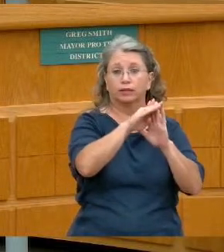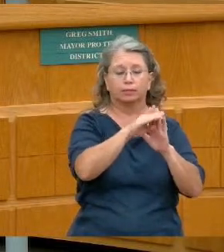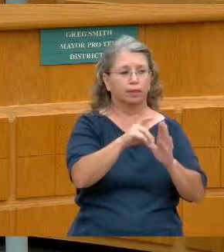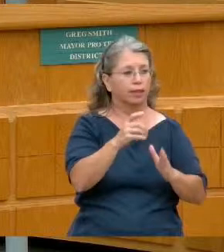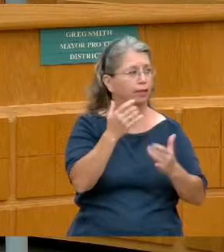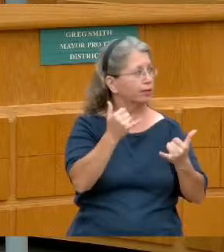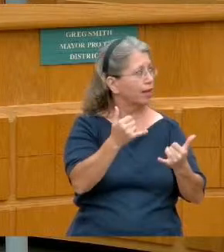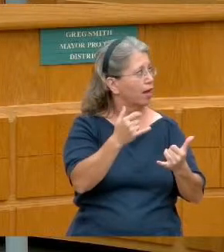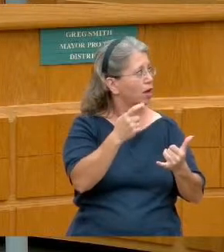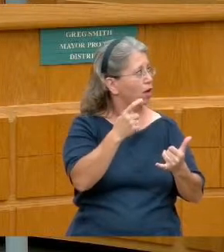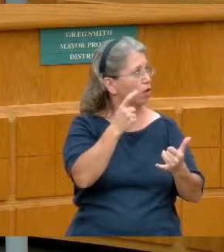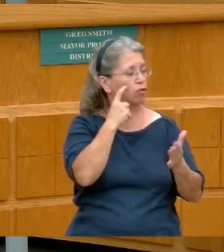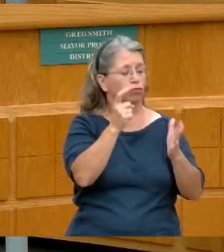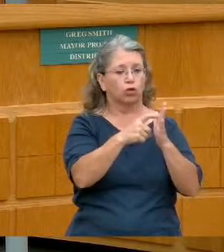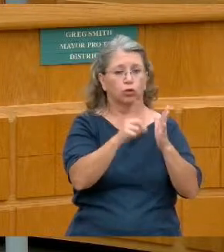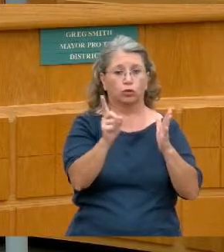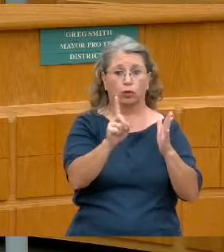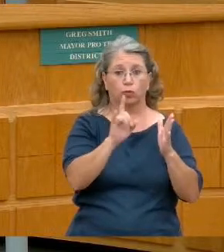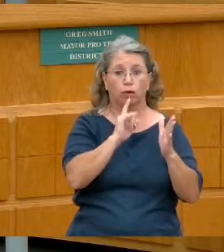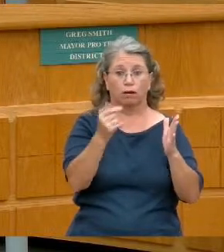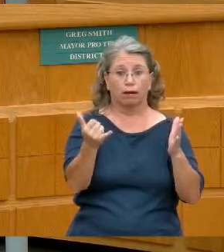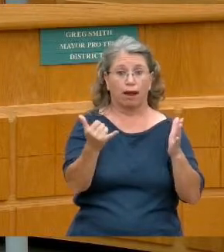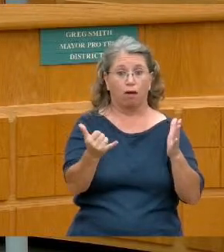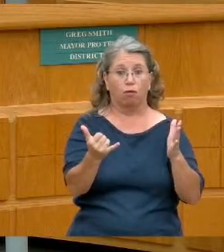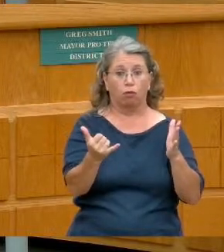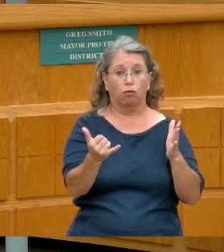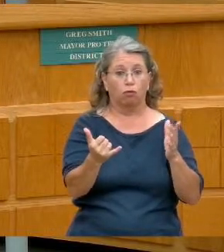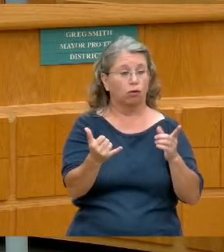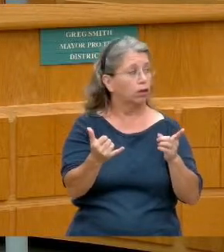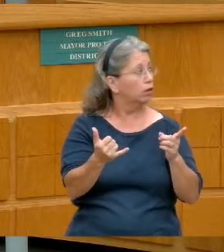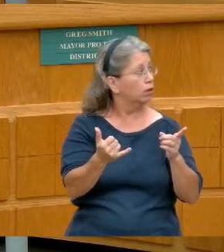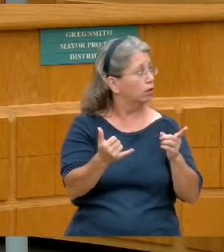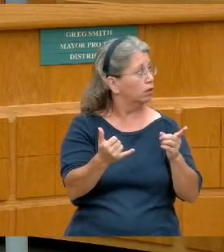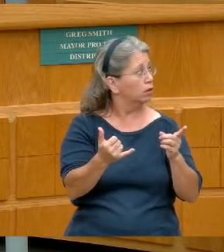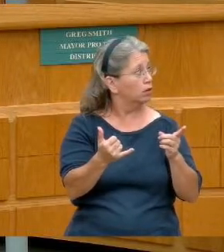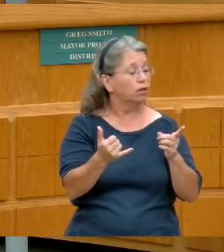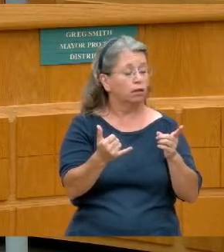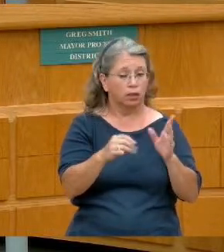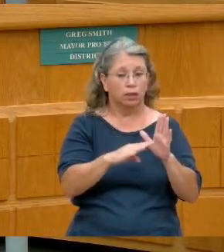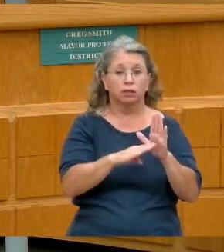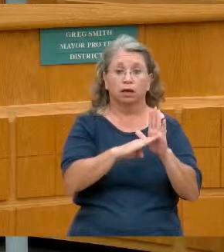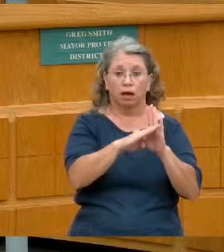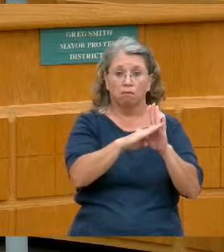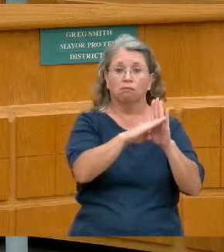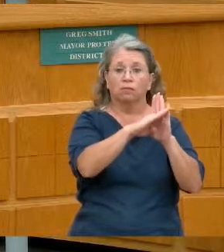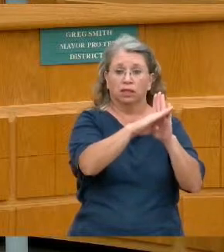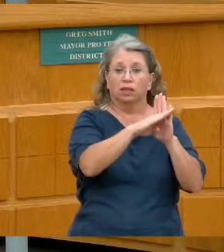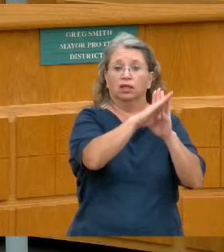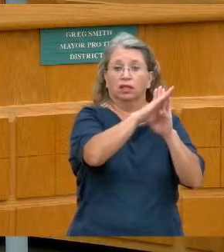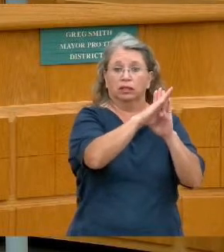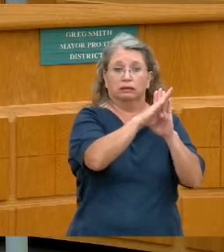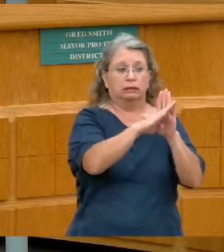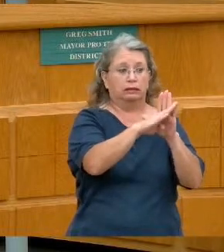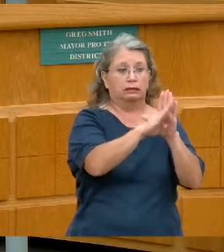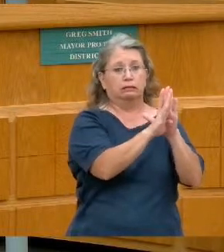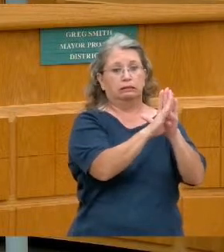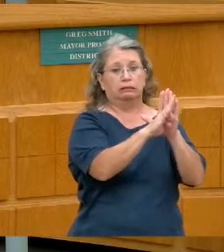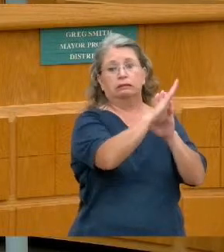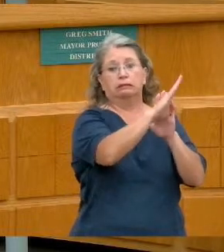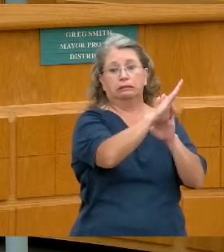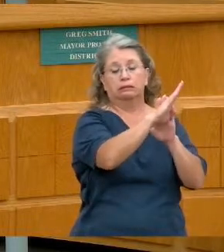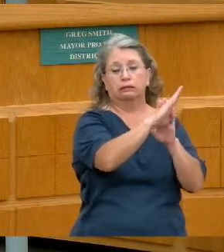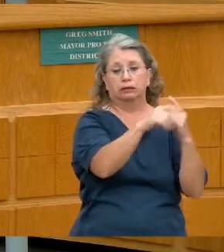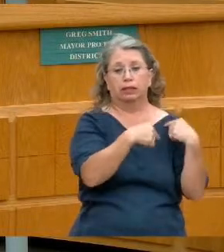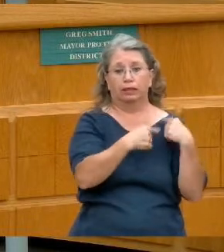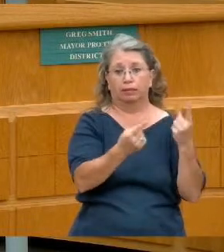you focus where we're at now, you can see that the trend is increasing in the steepness, and really the last 4 days that we